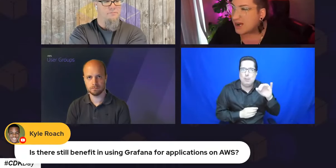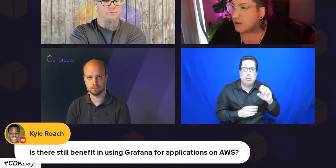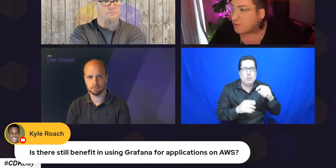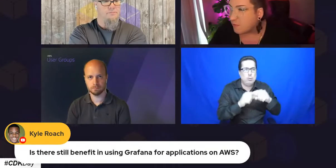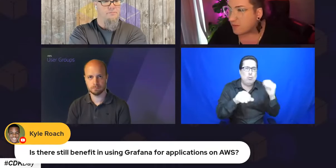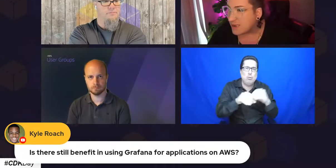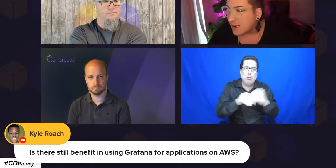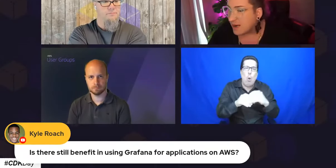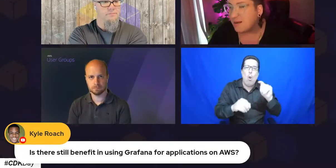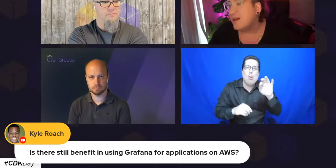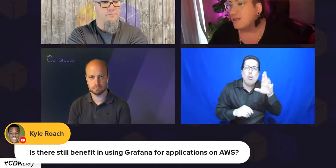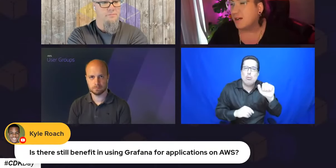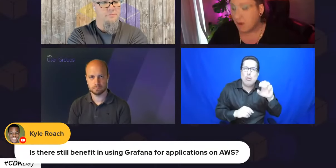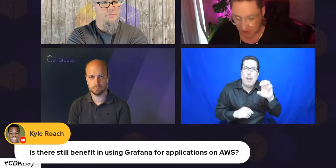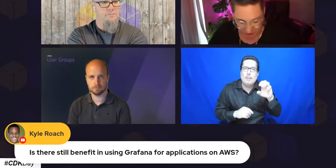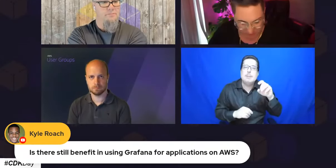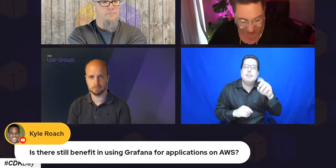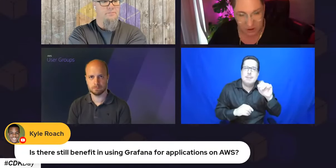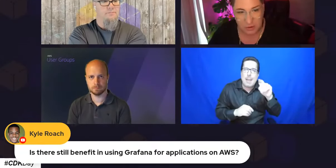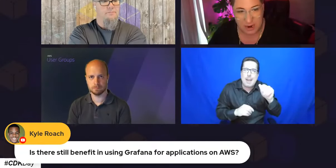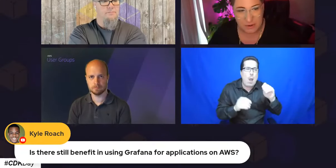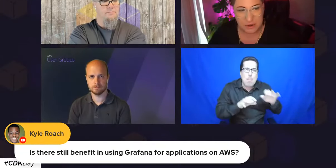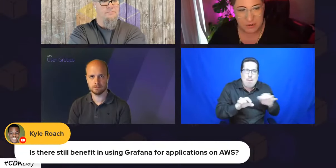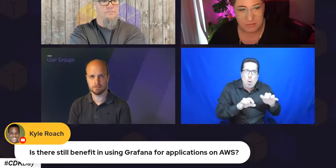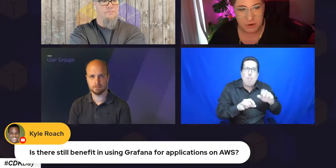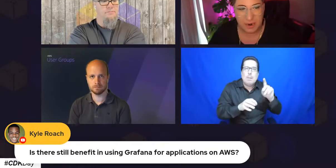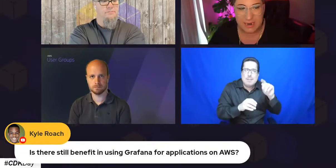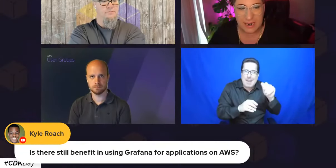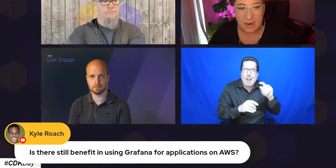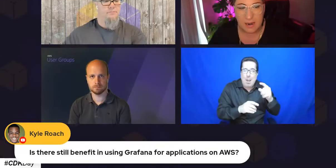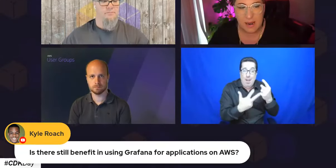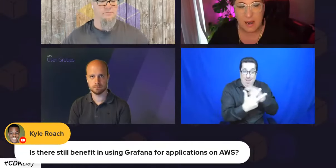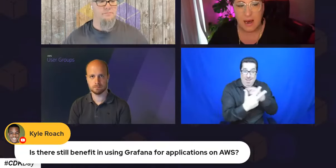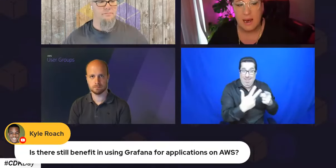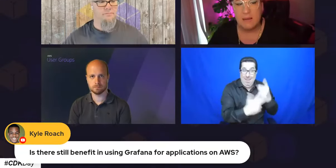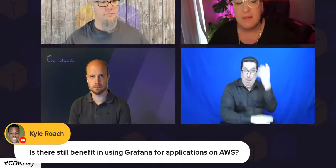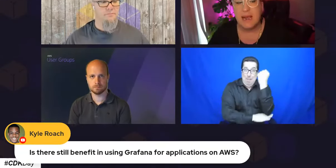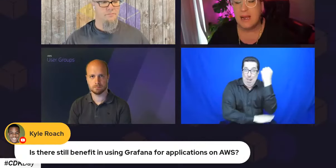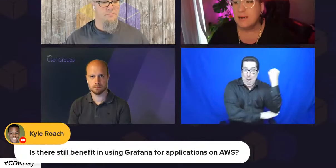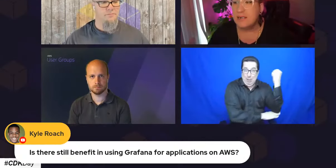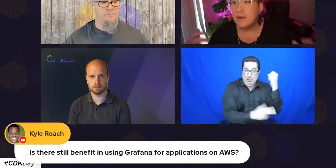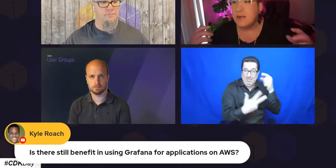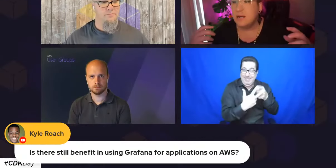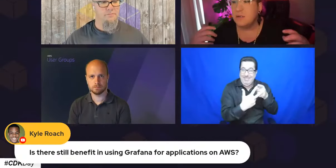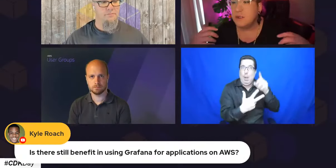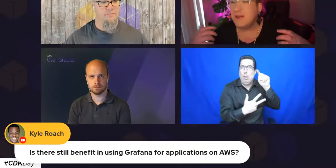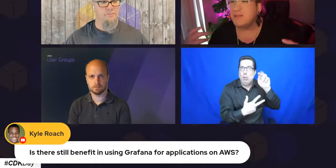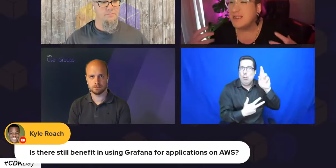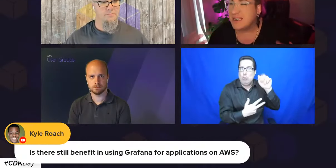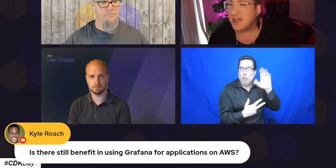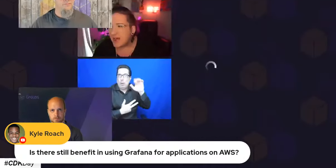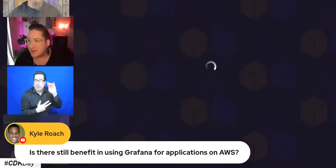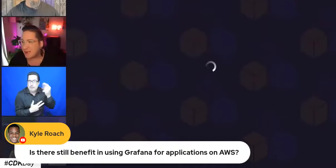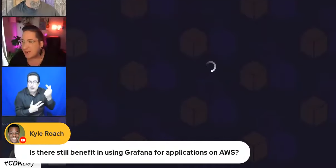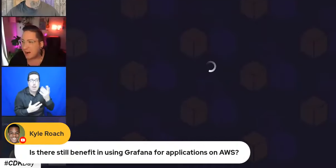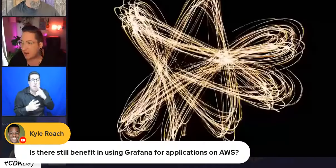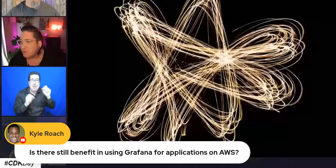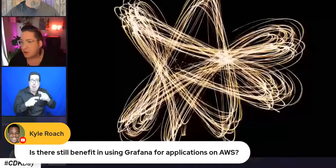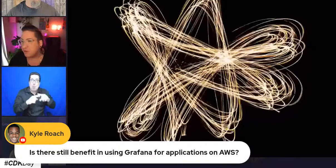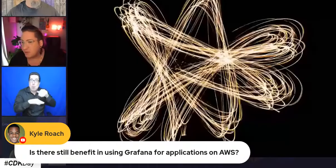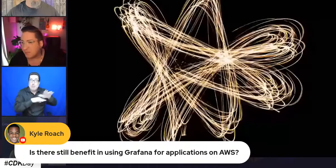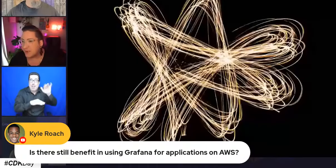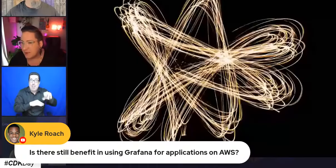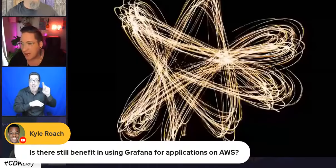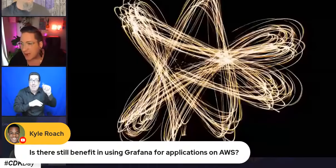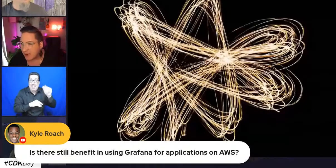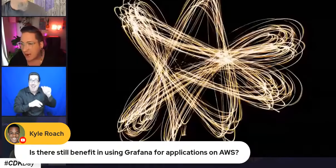data and other performance data, talking about one of those pillars, right, which is tracing. And to be able to send that data up